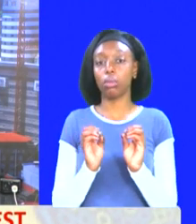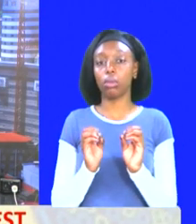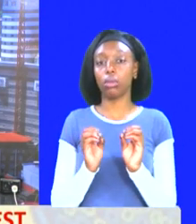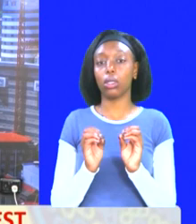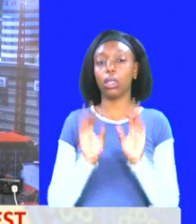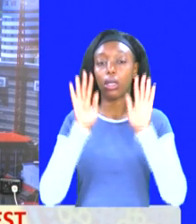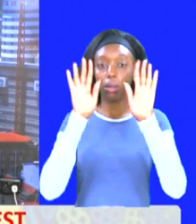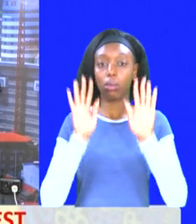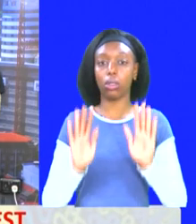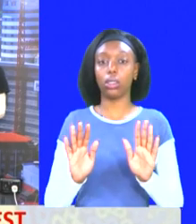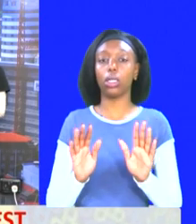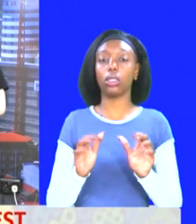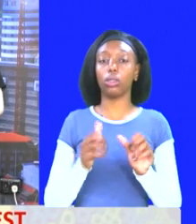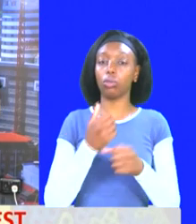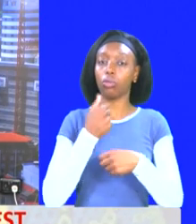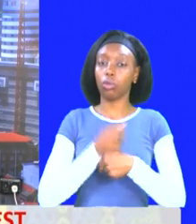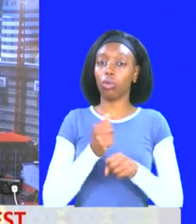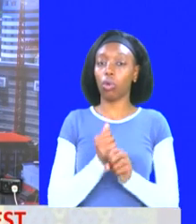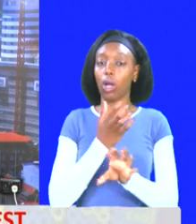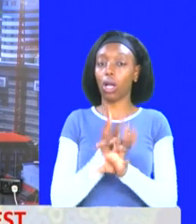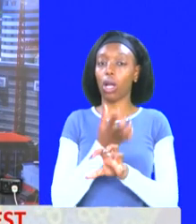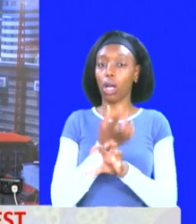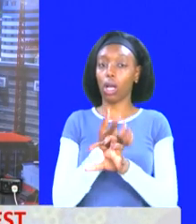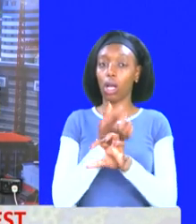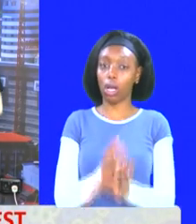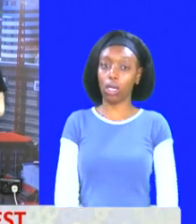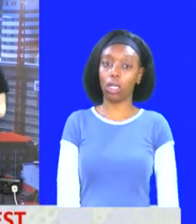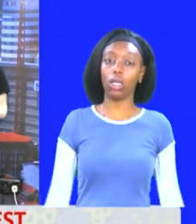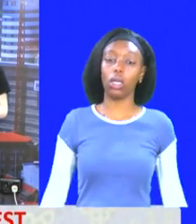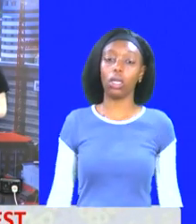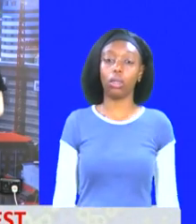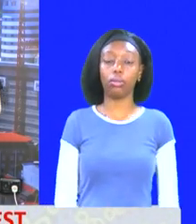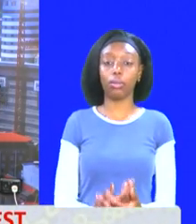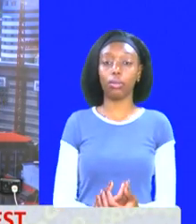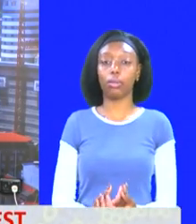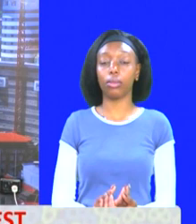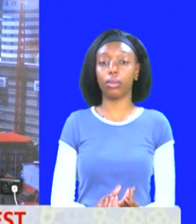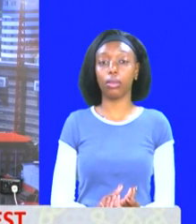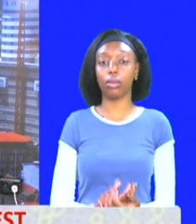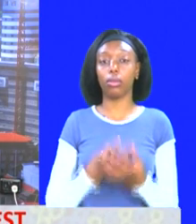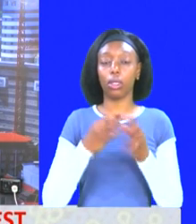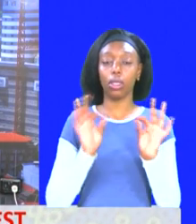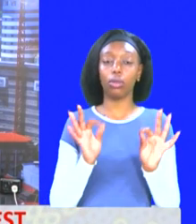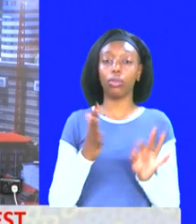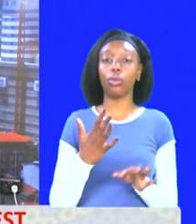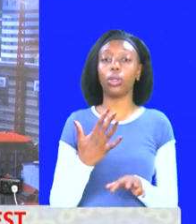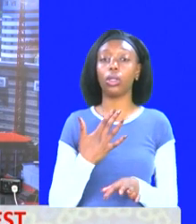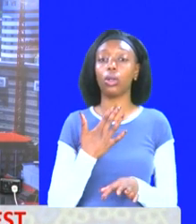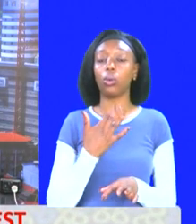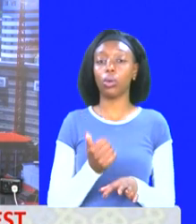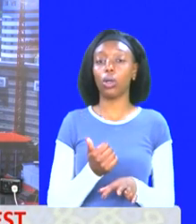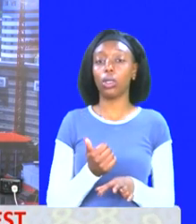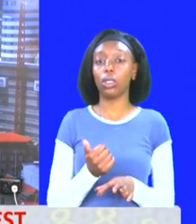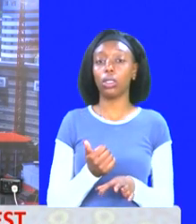So we need to tujitume ati kongoja. Kabisa. Na sasa tulikuwa tumemwambia, if we personally want to see some changes in reggae, tutaka wasi wa